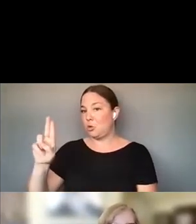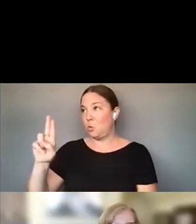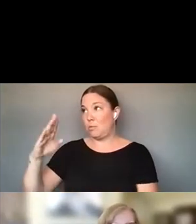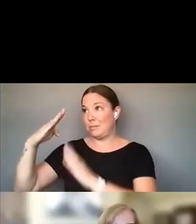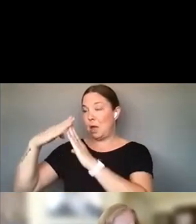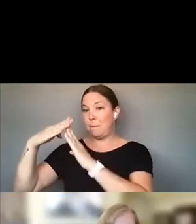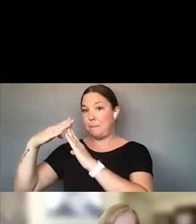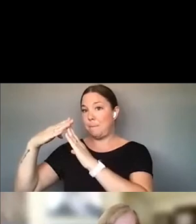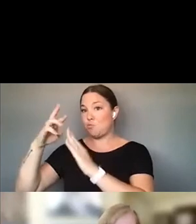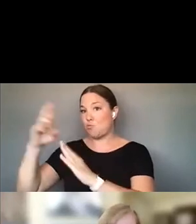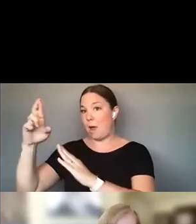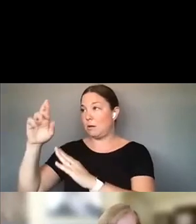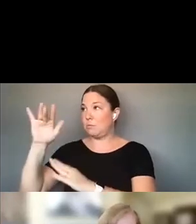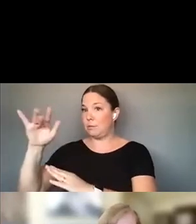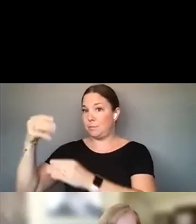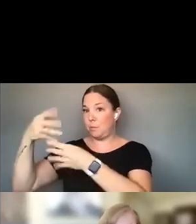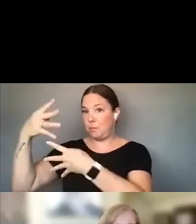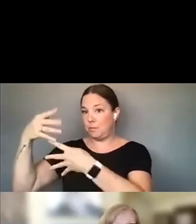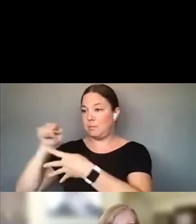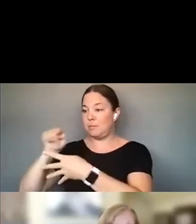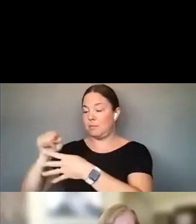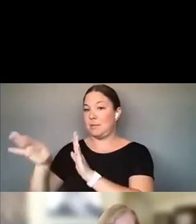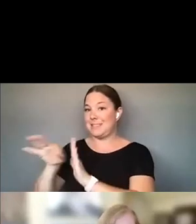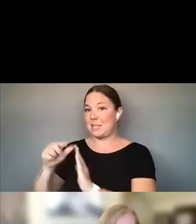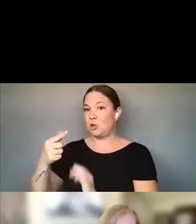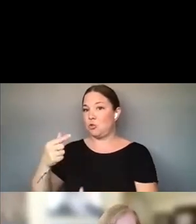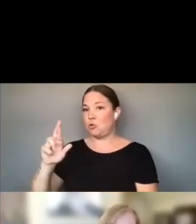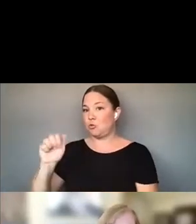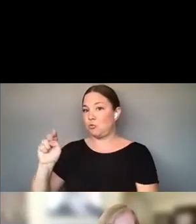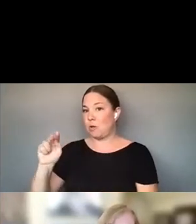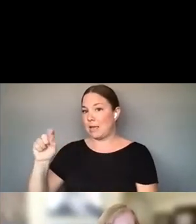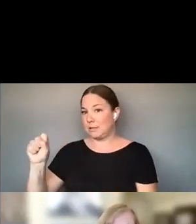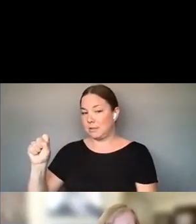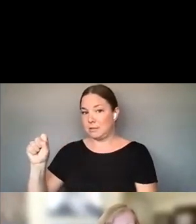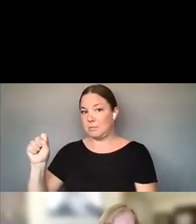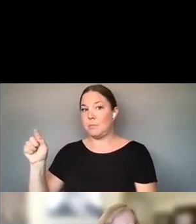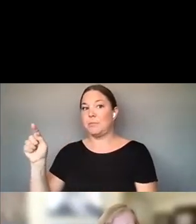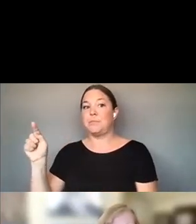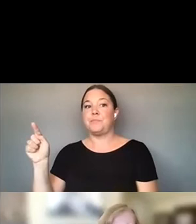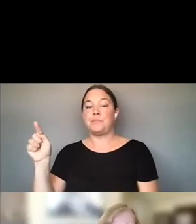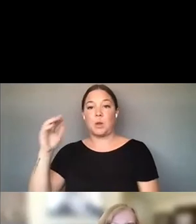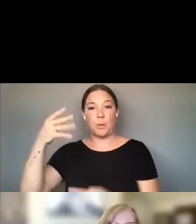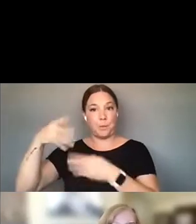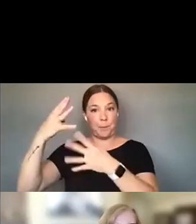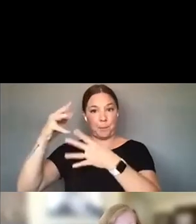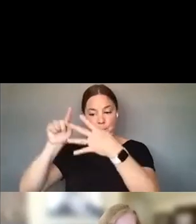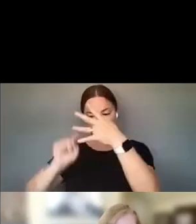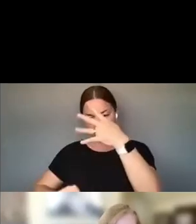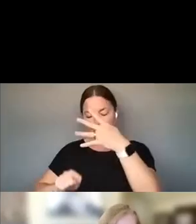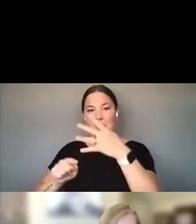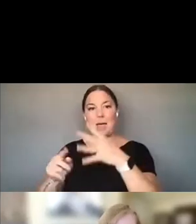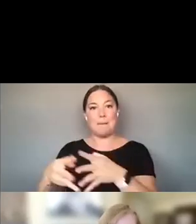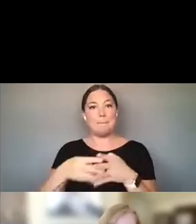and then click on grants. Next, scroll down to the American Rescue Plan